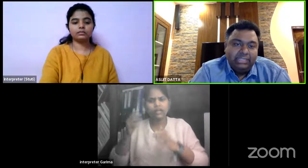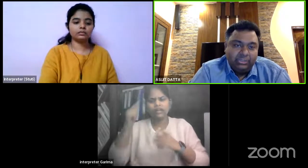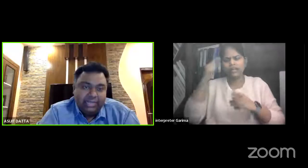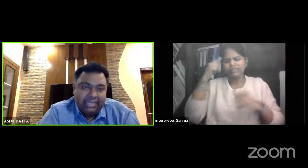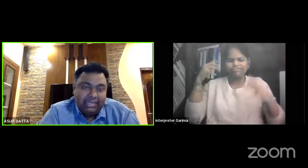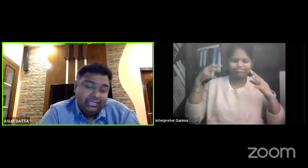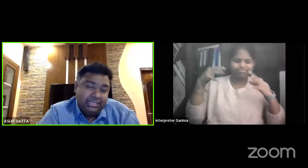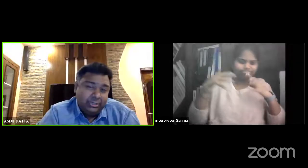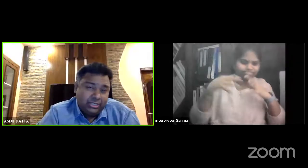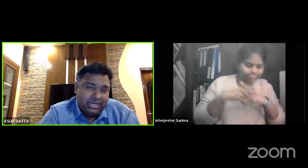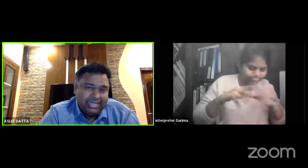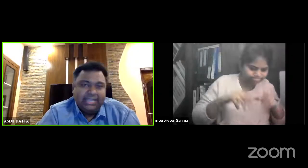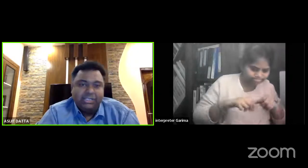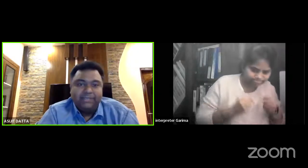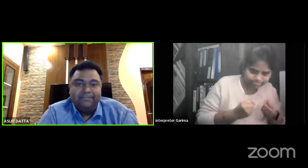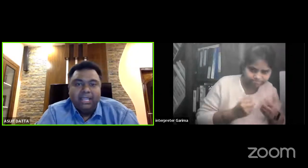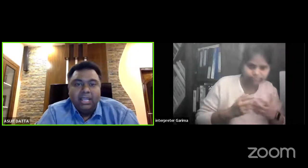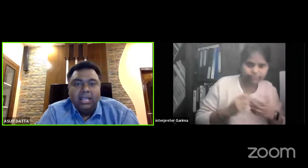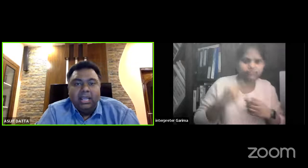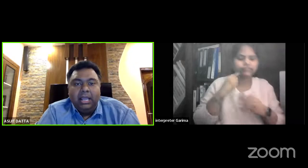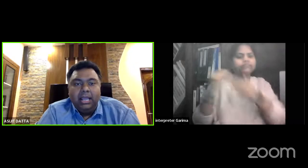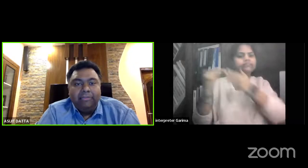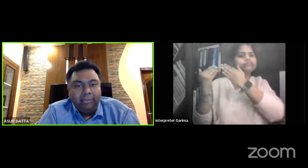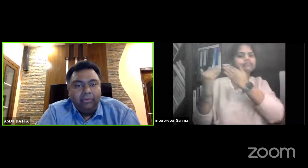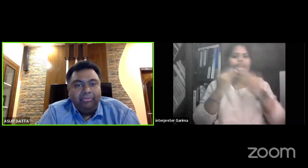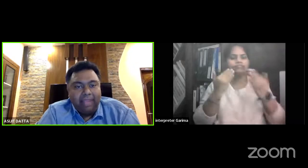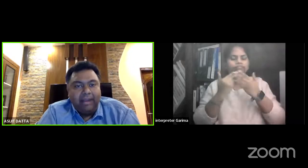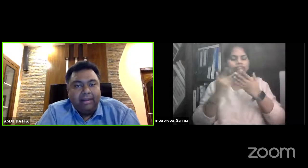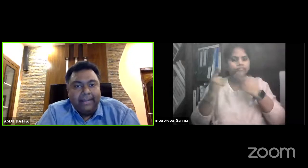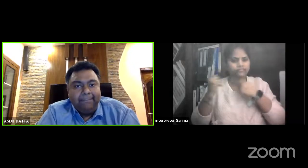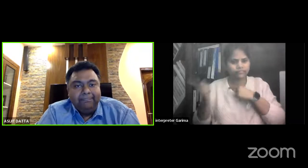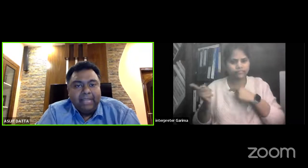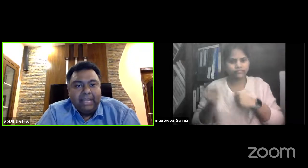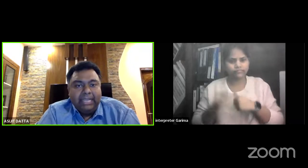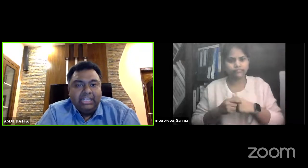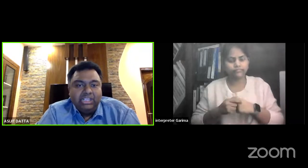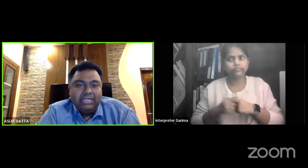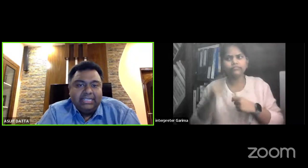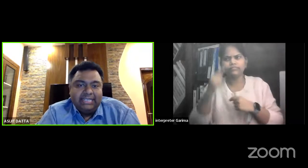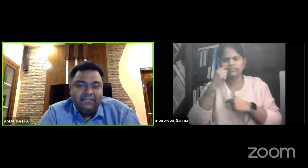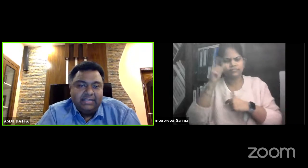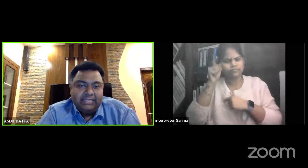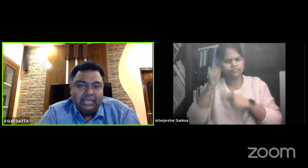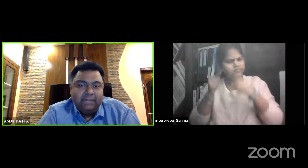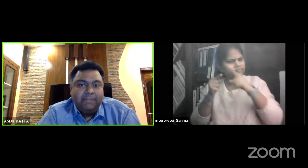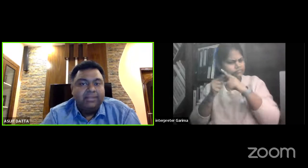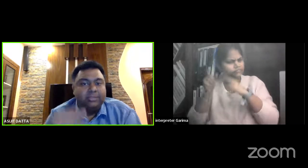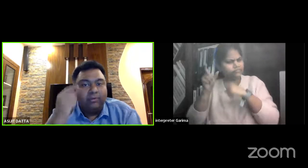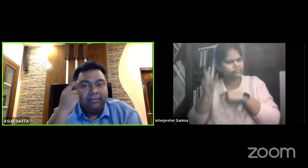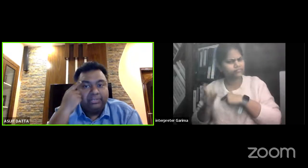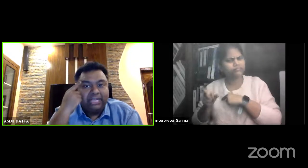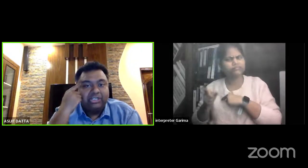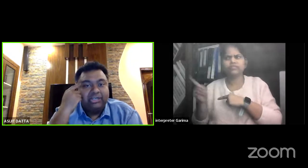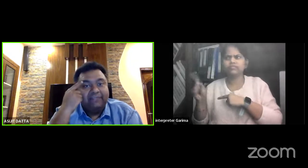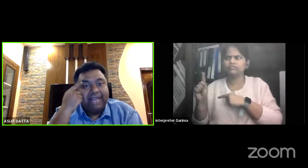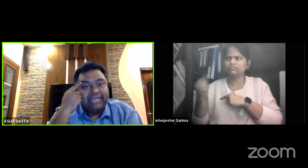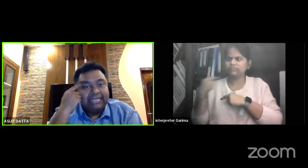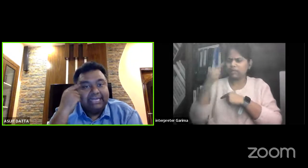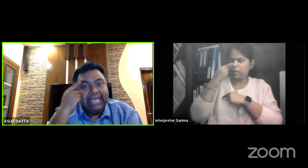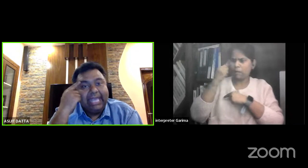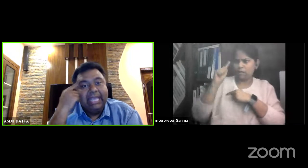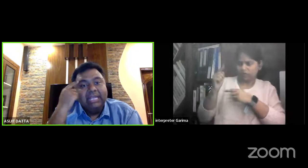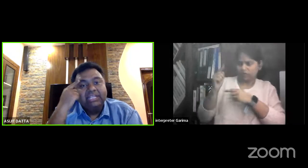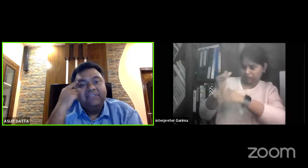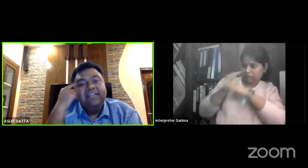and institutionalization. Though Tara initially savors her mother's overprotection and